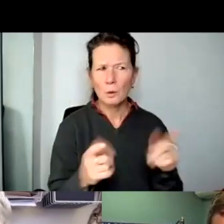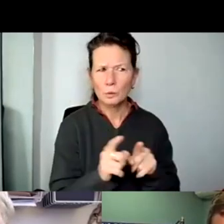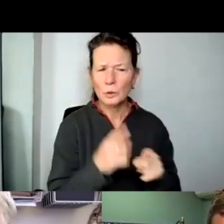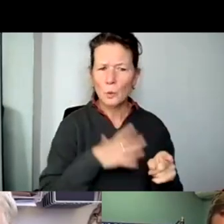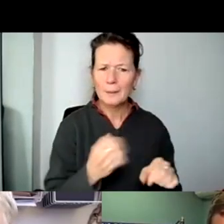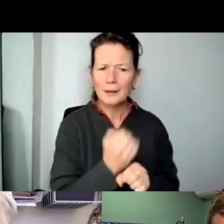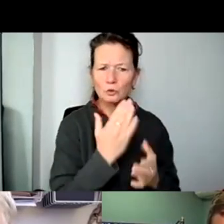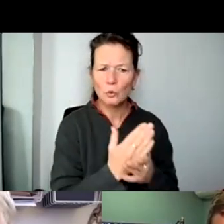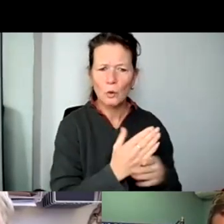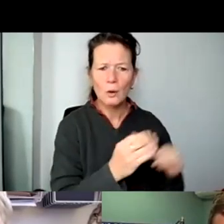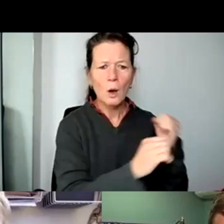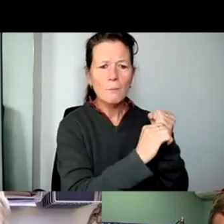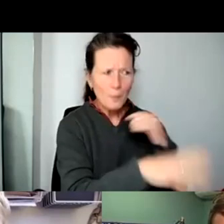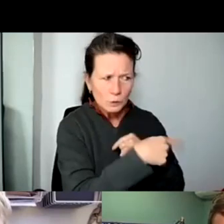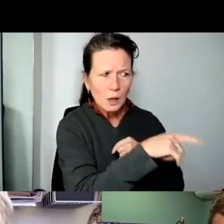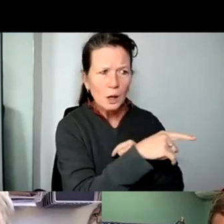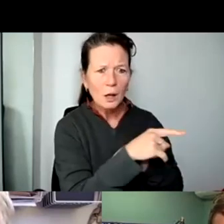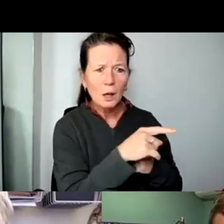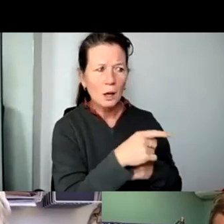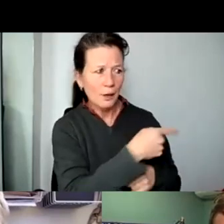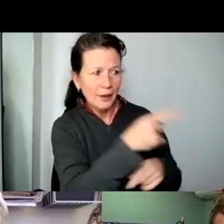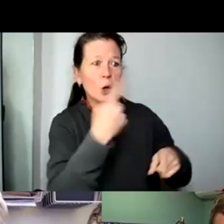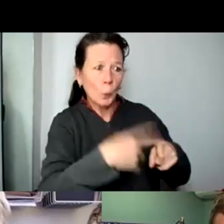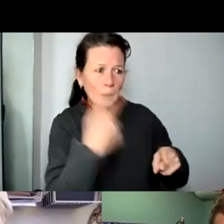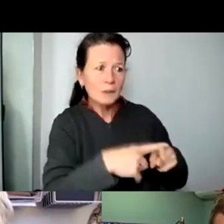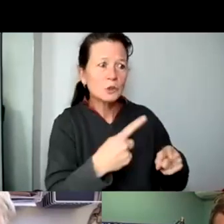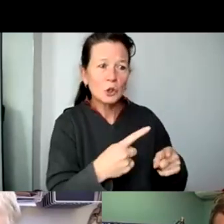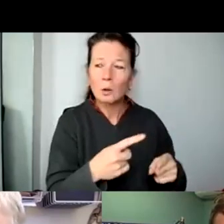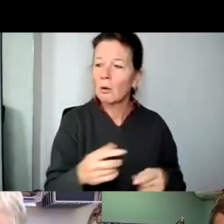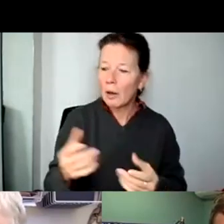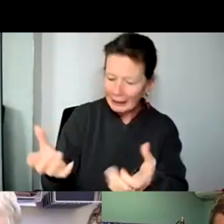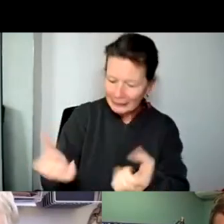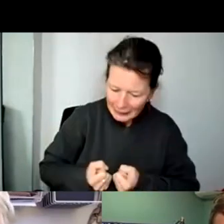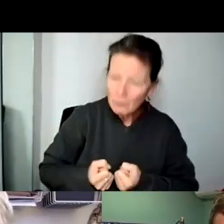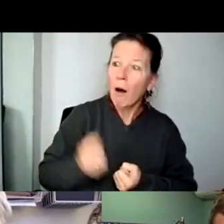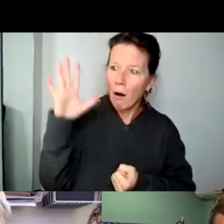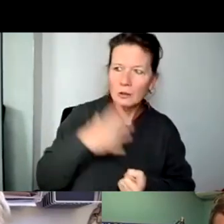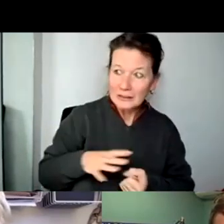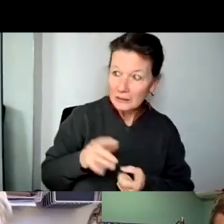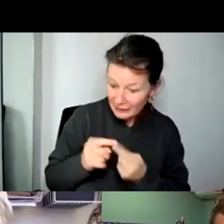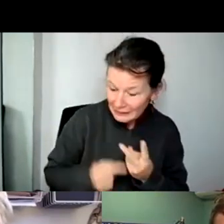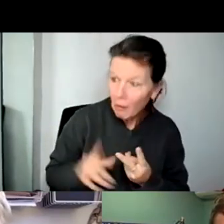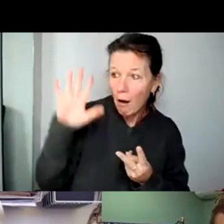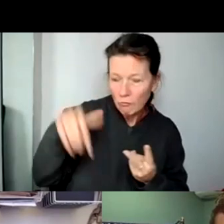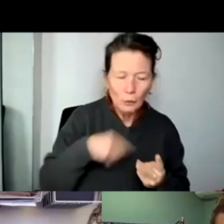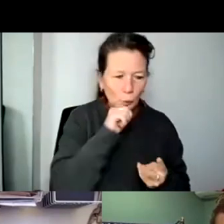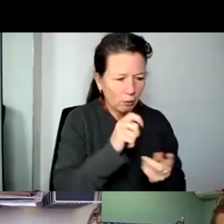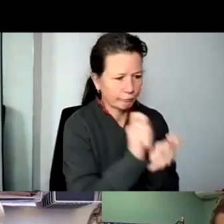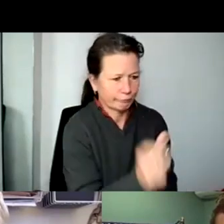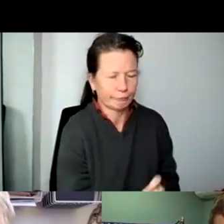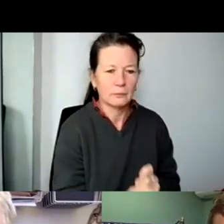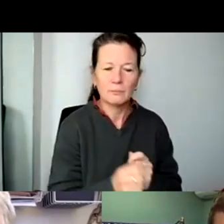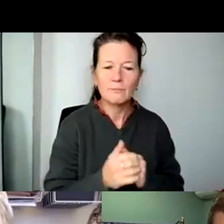promoters feel equipped and ready to meet the access needs of artists and musicians when they're submitted.